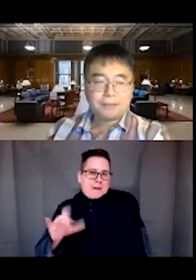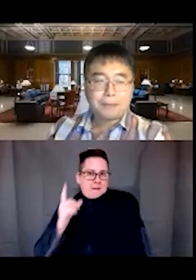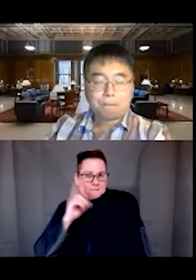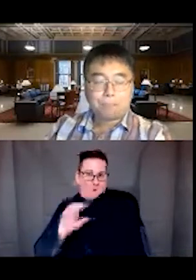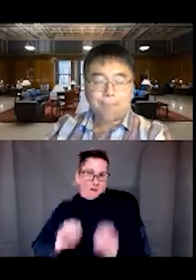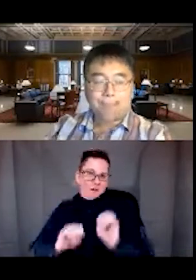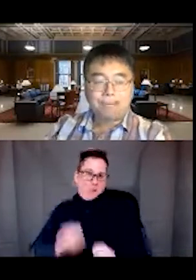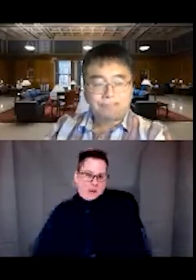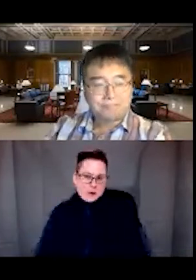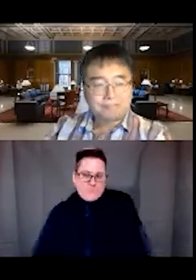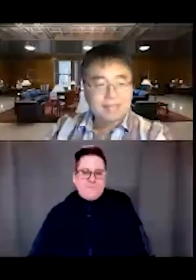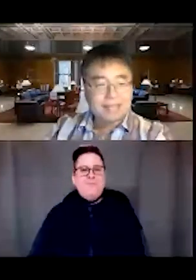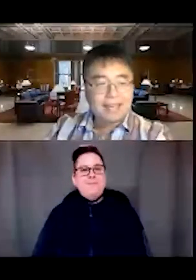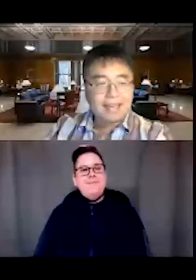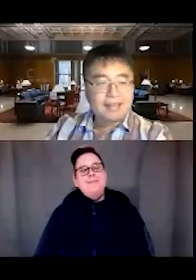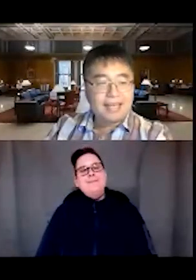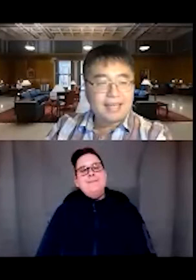purposes.